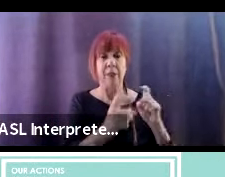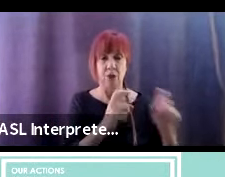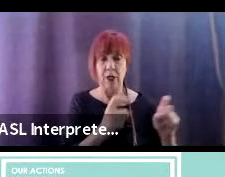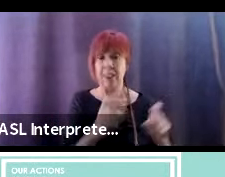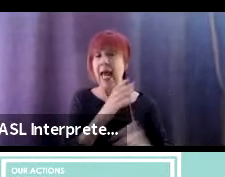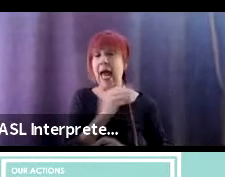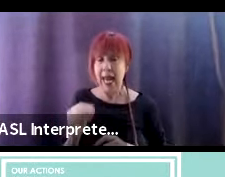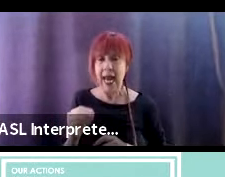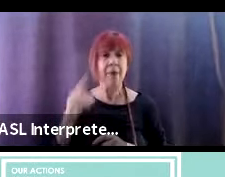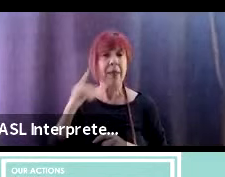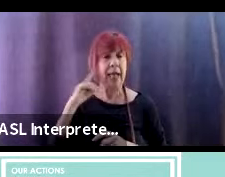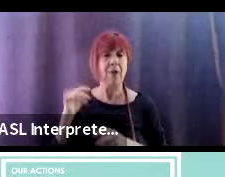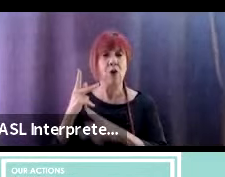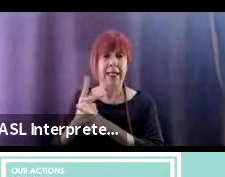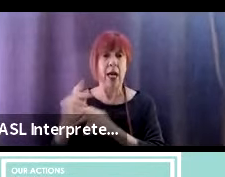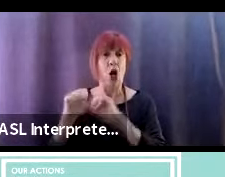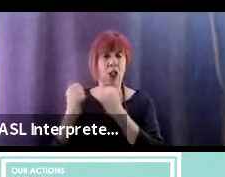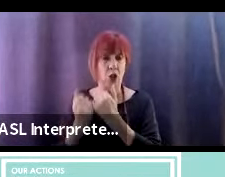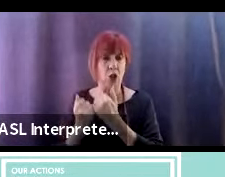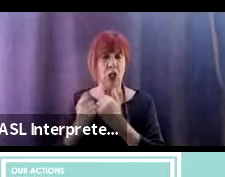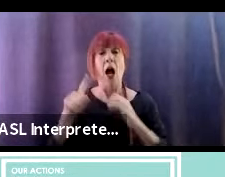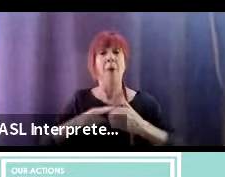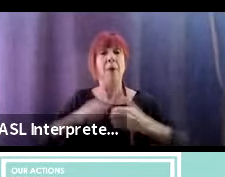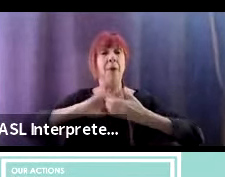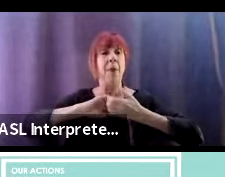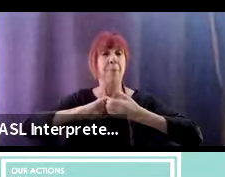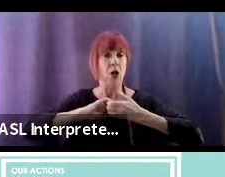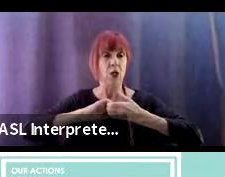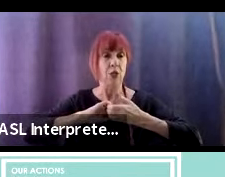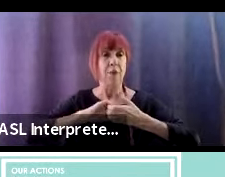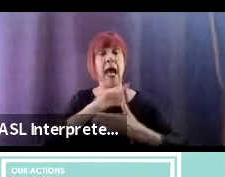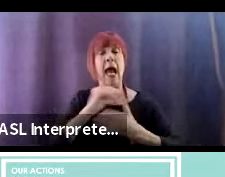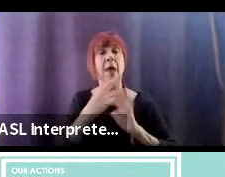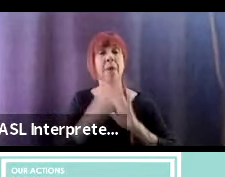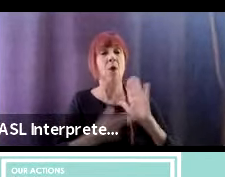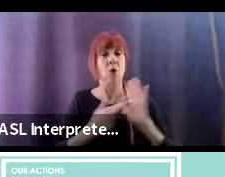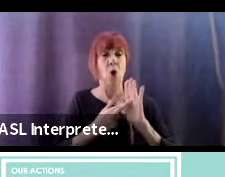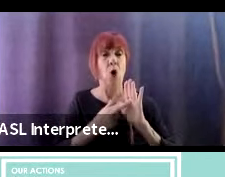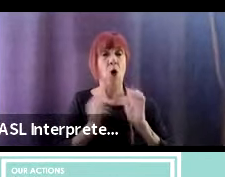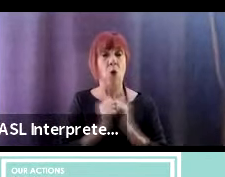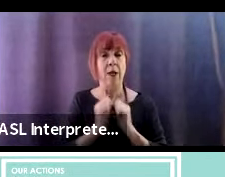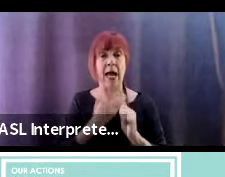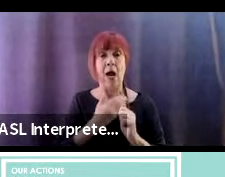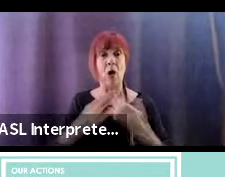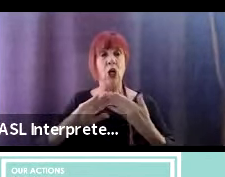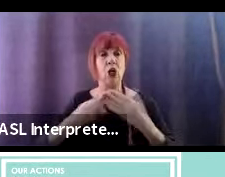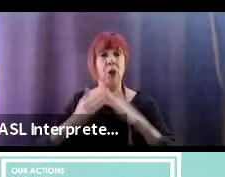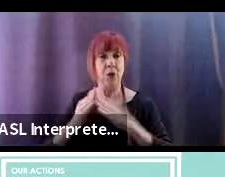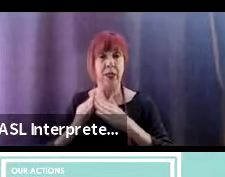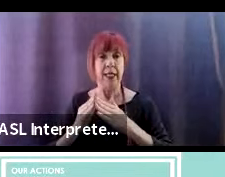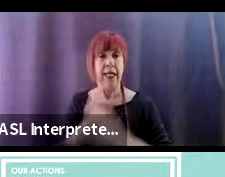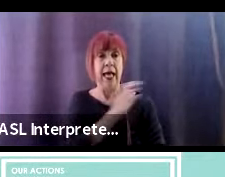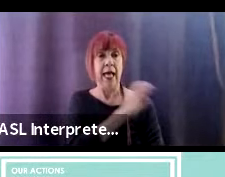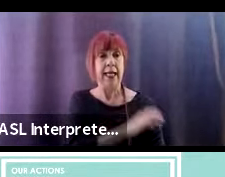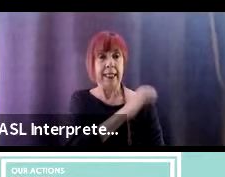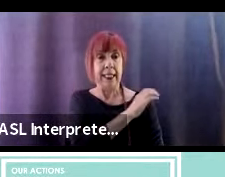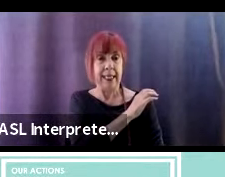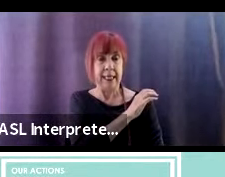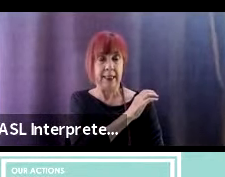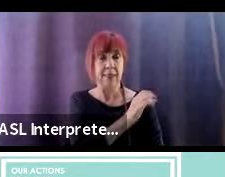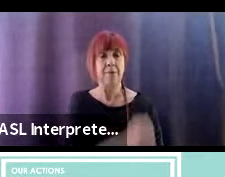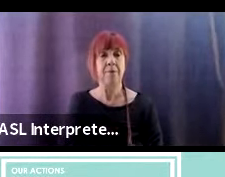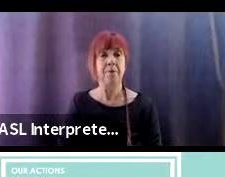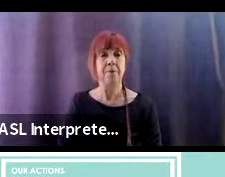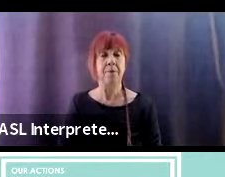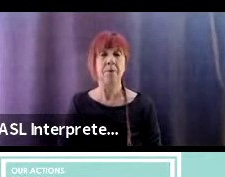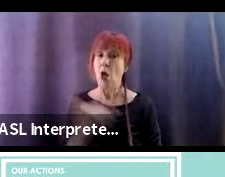Care Association about the partnership and the role with our community clinics. You'll also hear